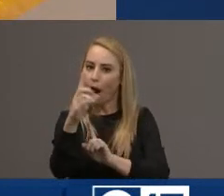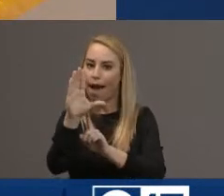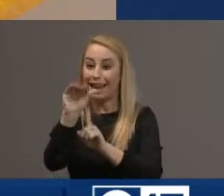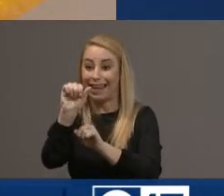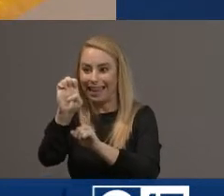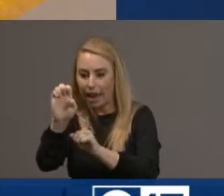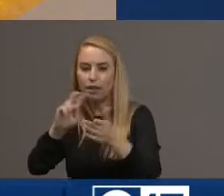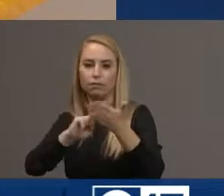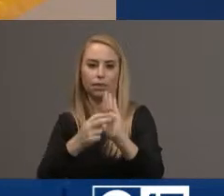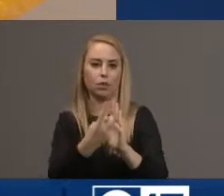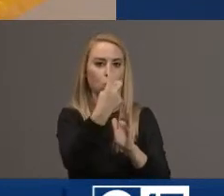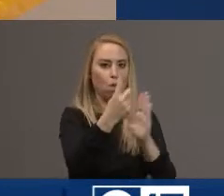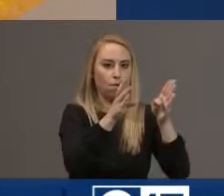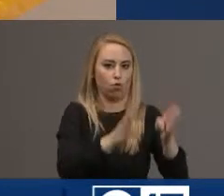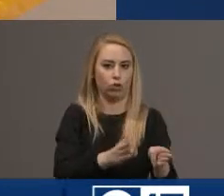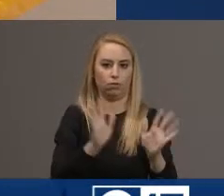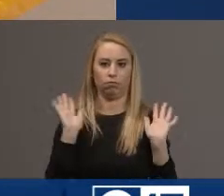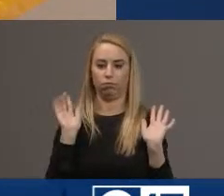individual.